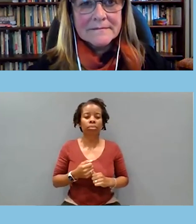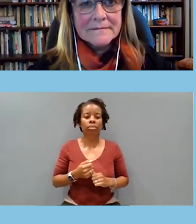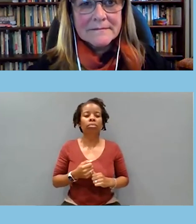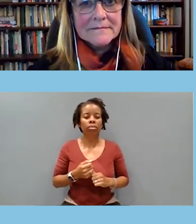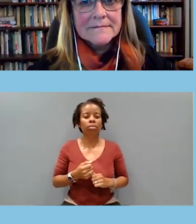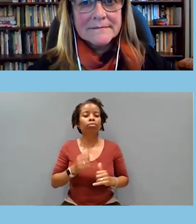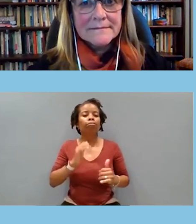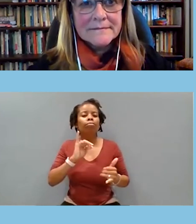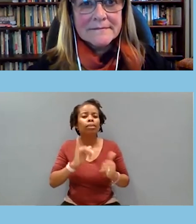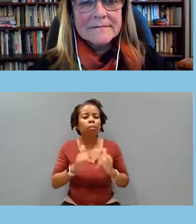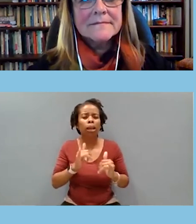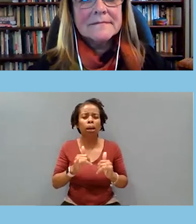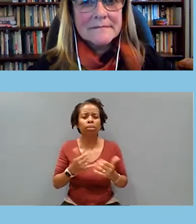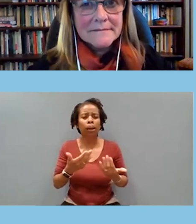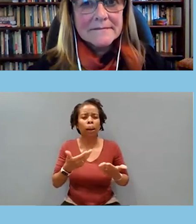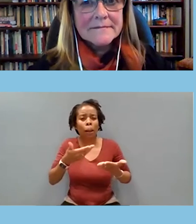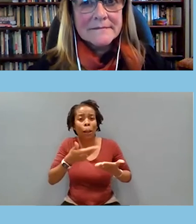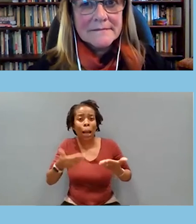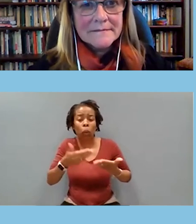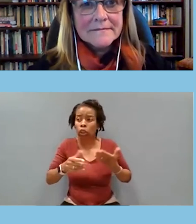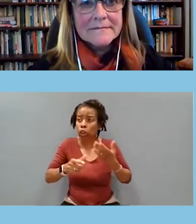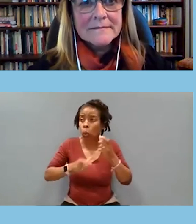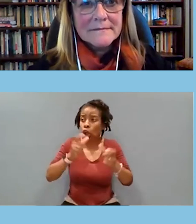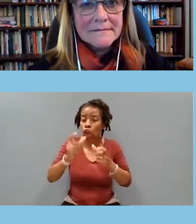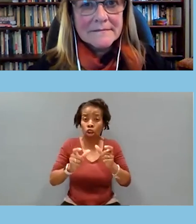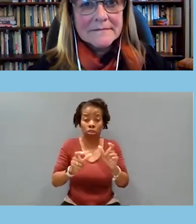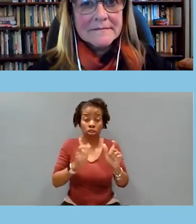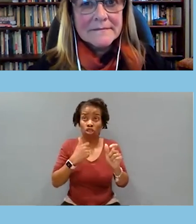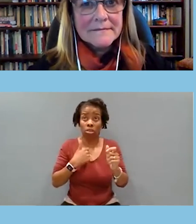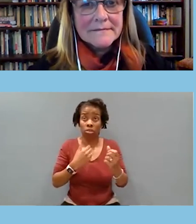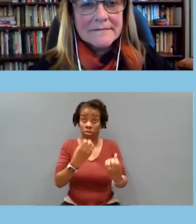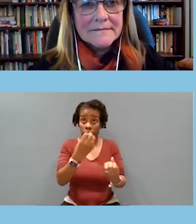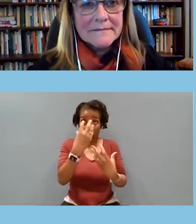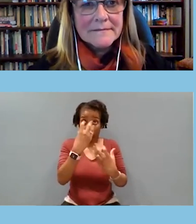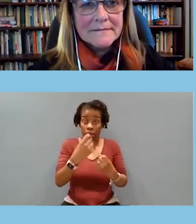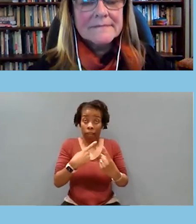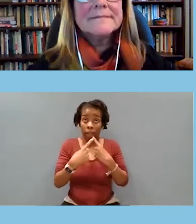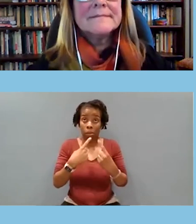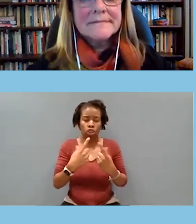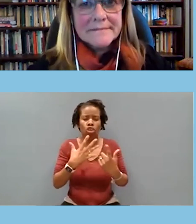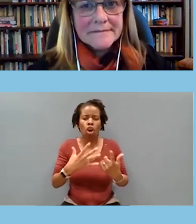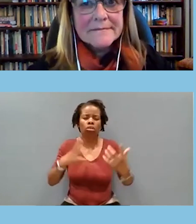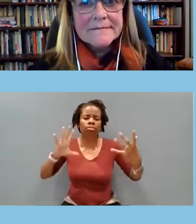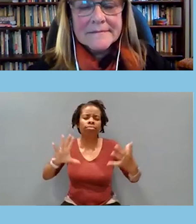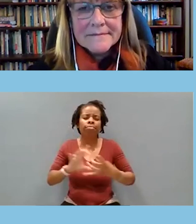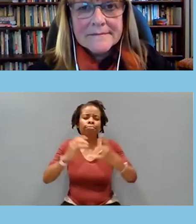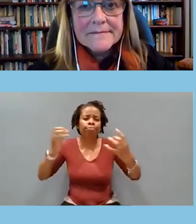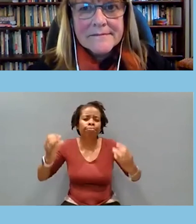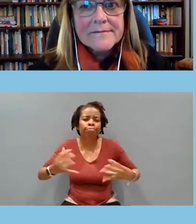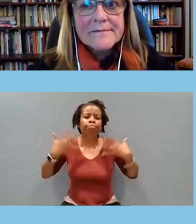language, and it becomes a medium of moving information from one to another.